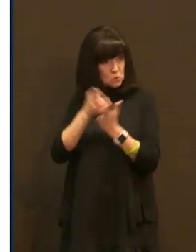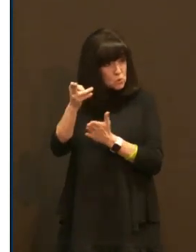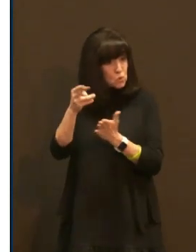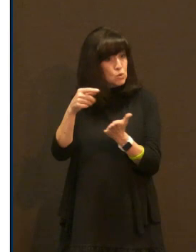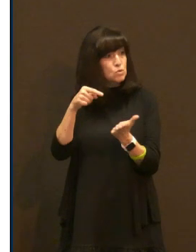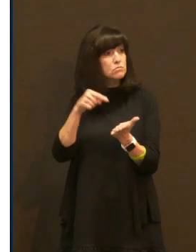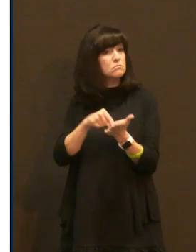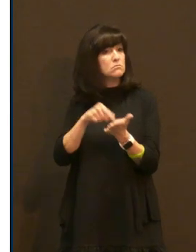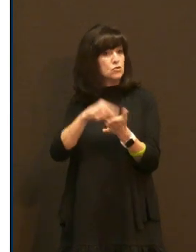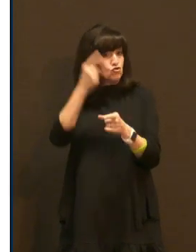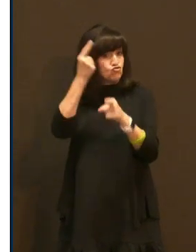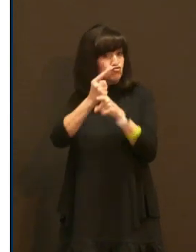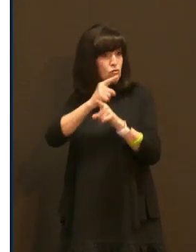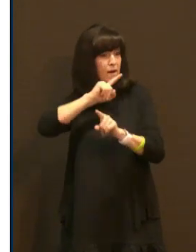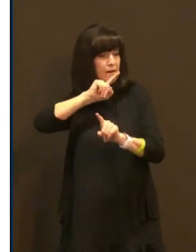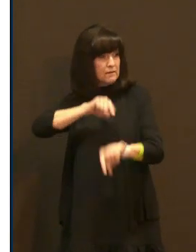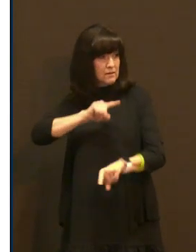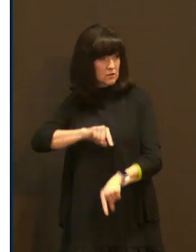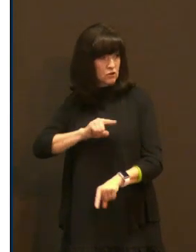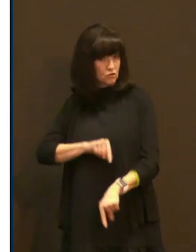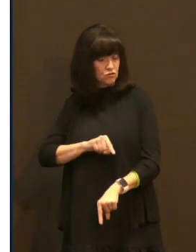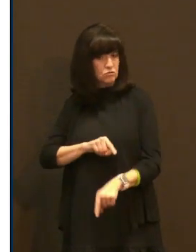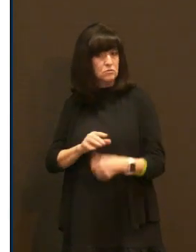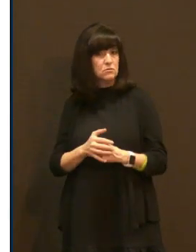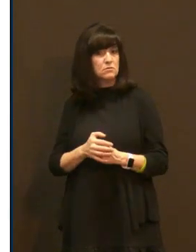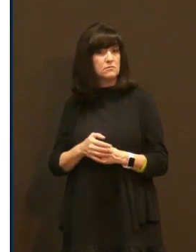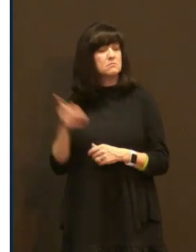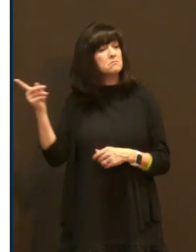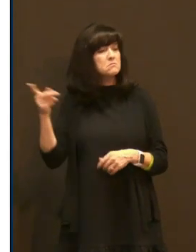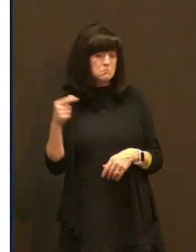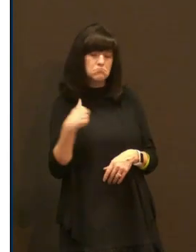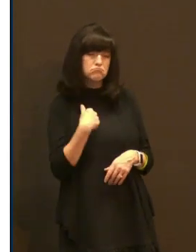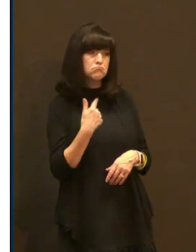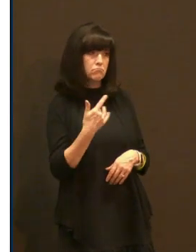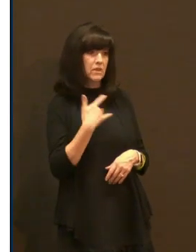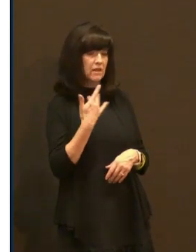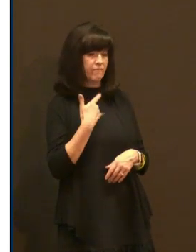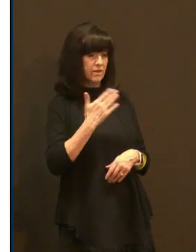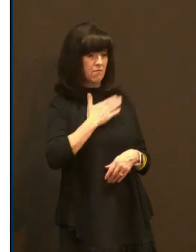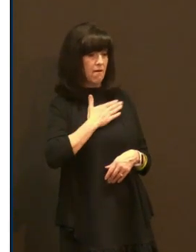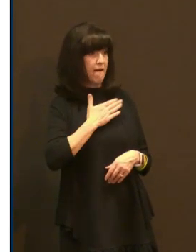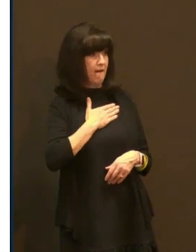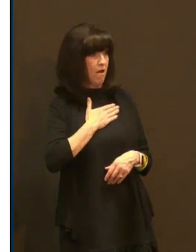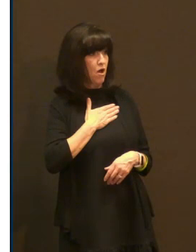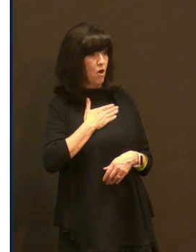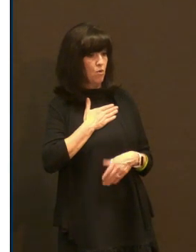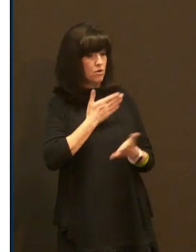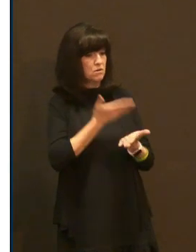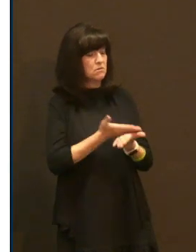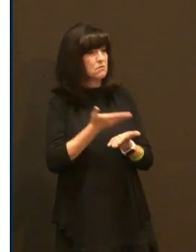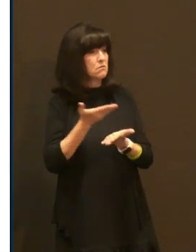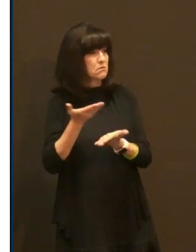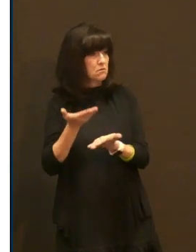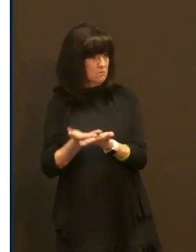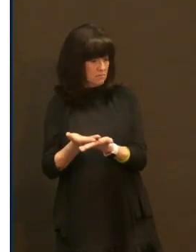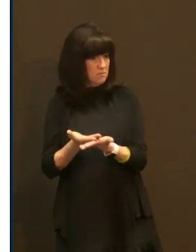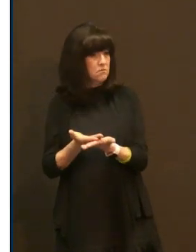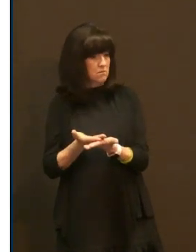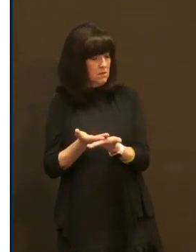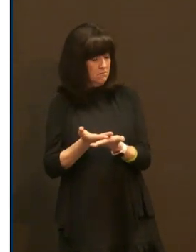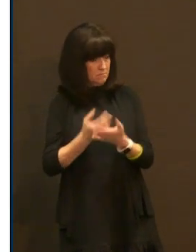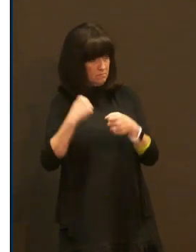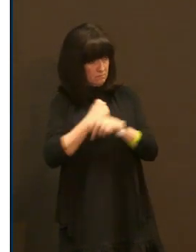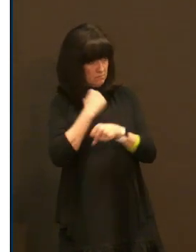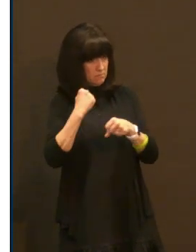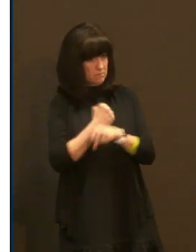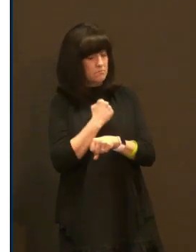So we feel confident about the accuracy of our death data. The deaths that are reported to